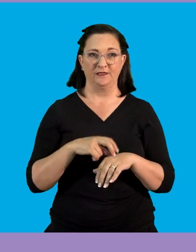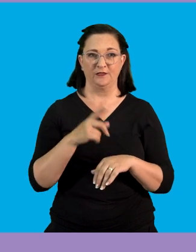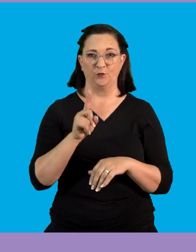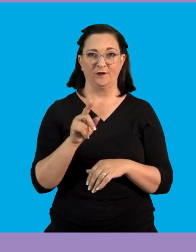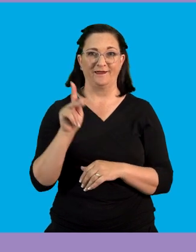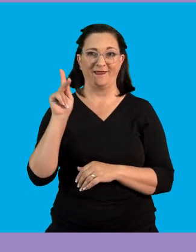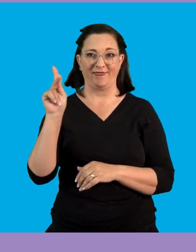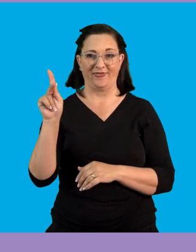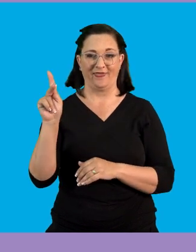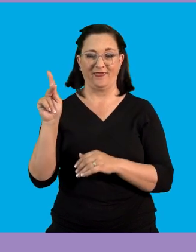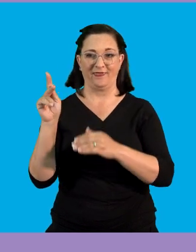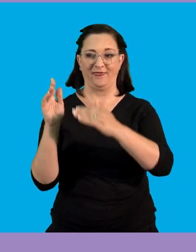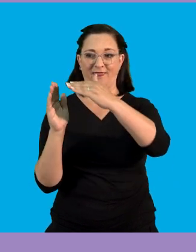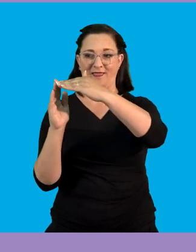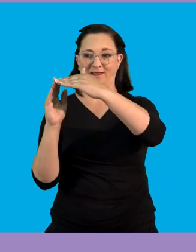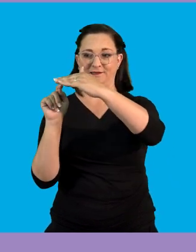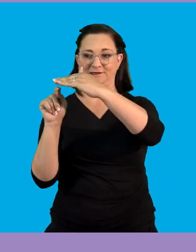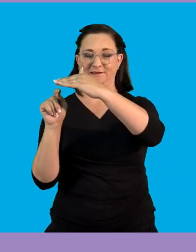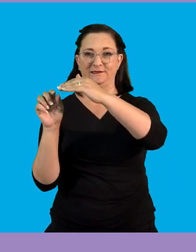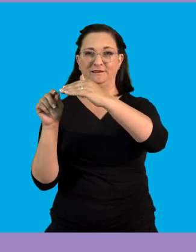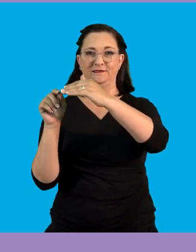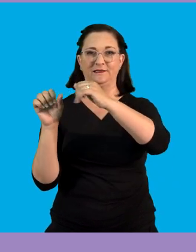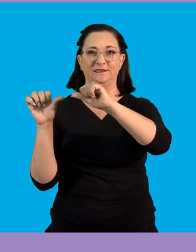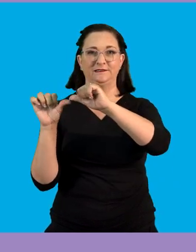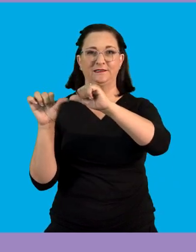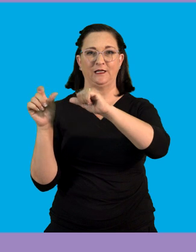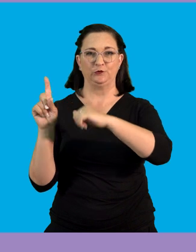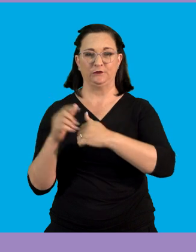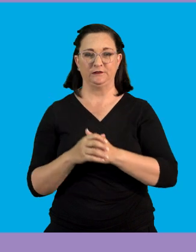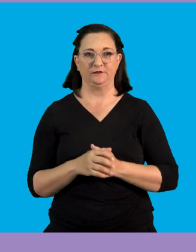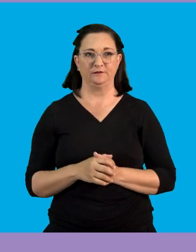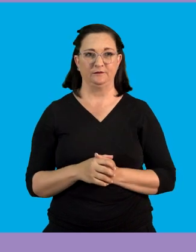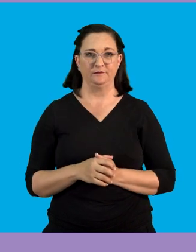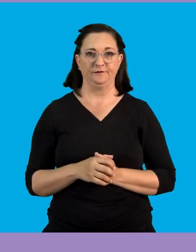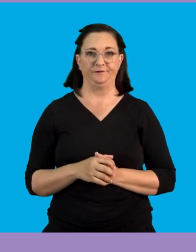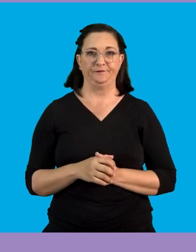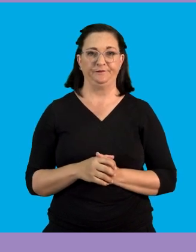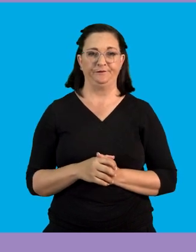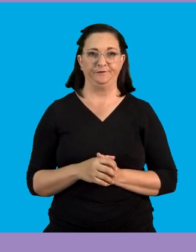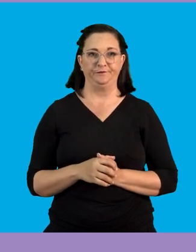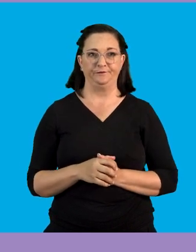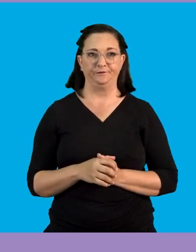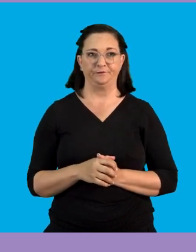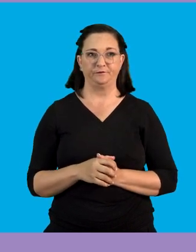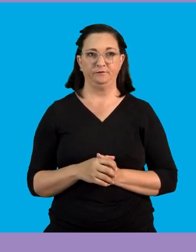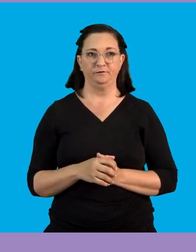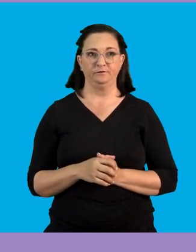size of angle K. All right, what do we know? in a parallel